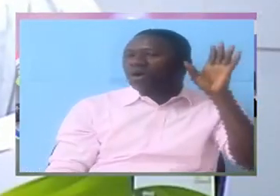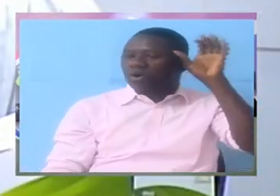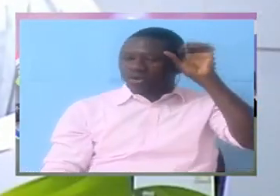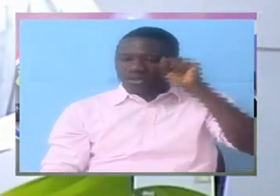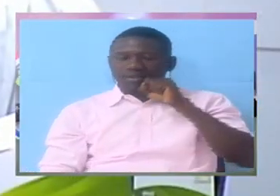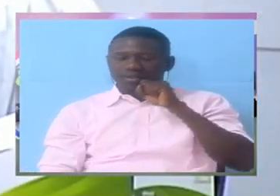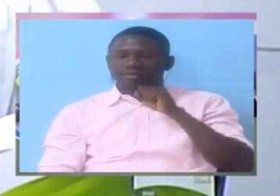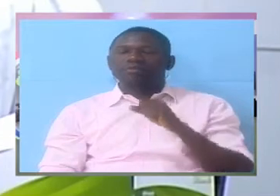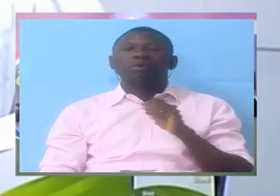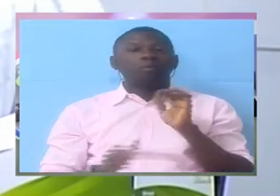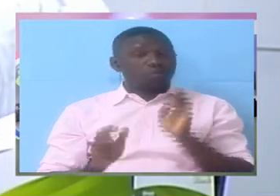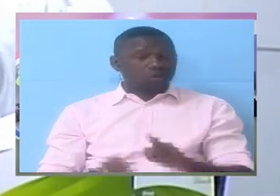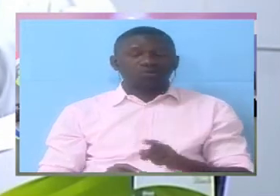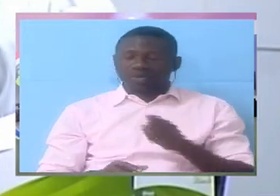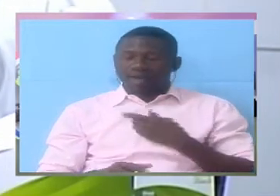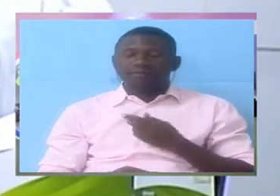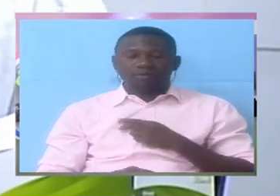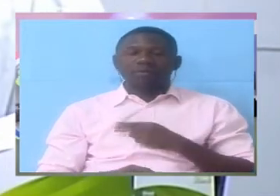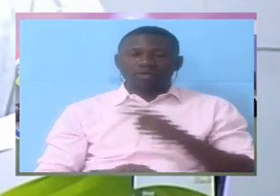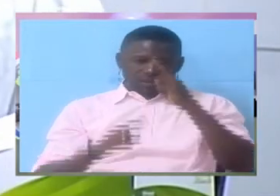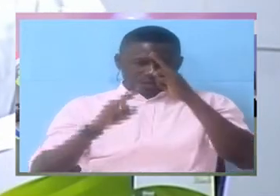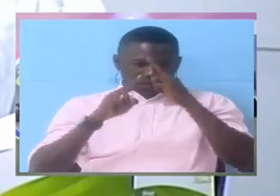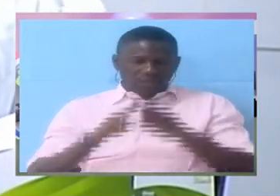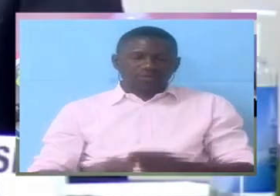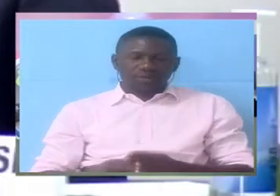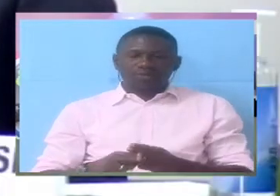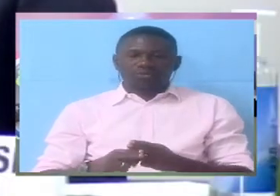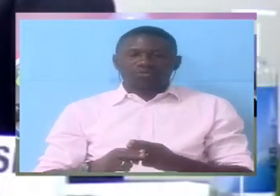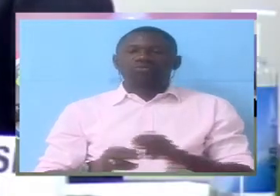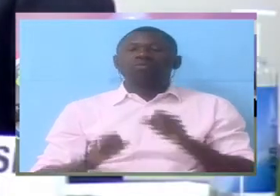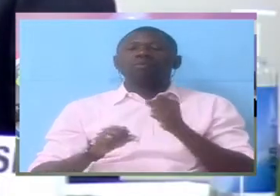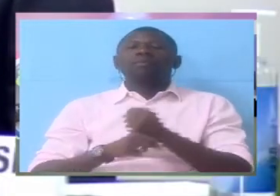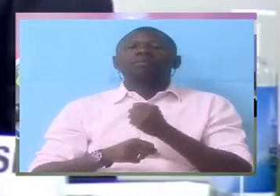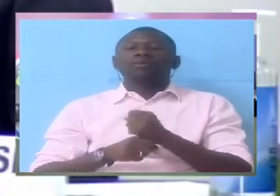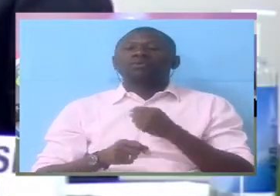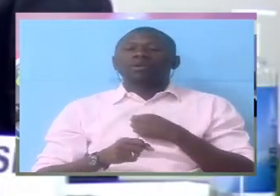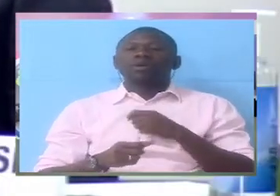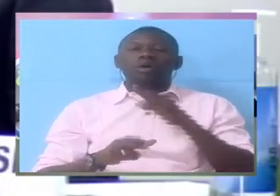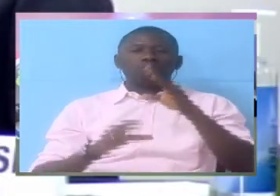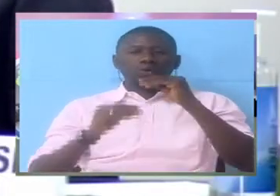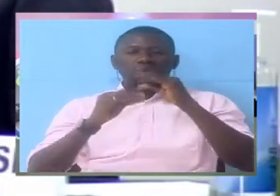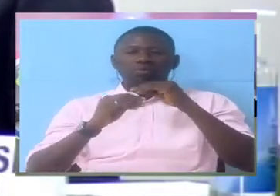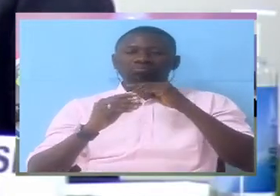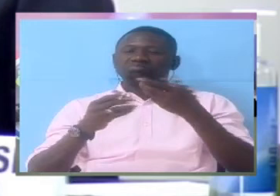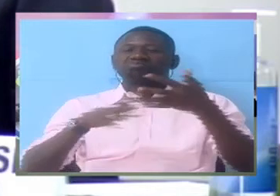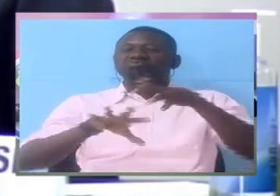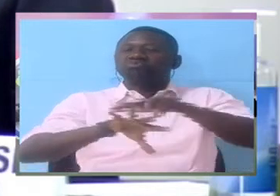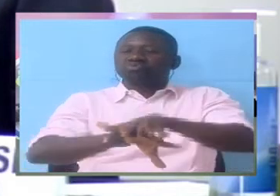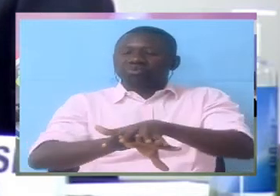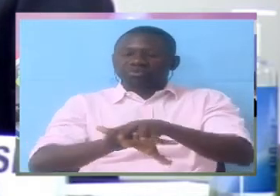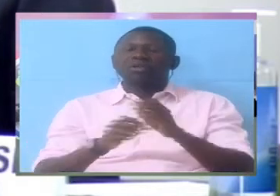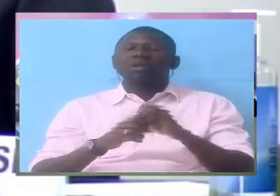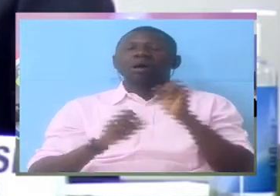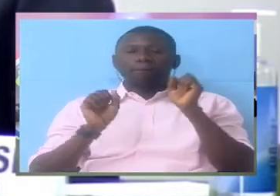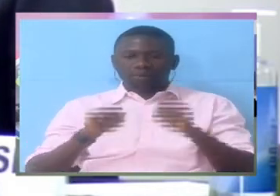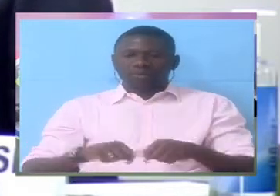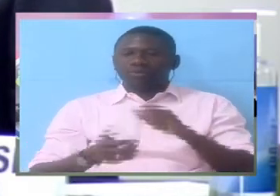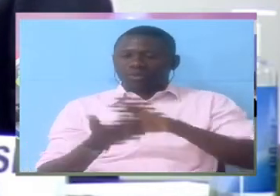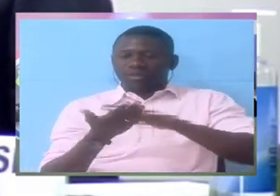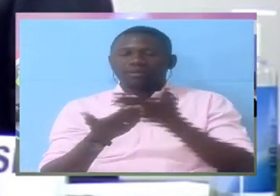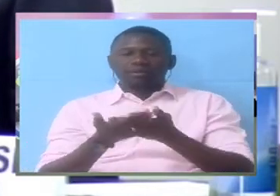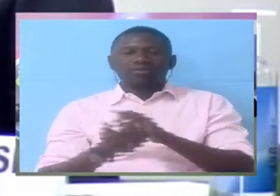of discipline okay. to ensure that our speeches do not overlap so that the interpreters would not